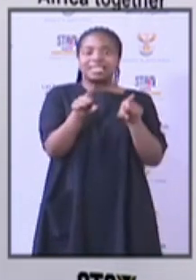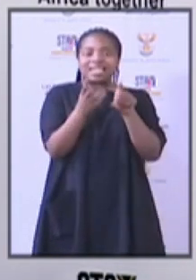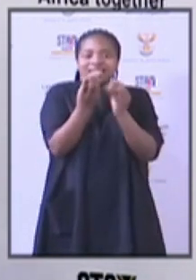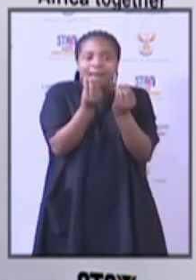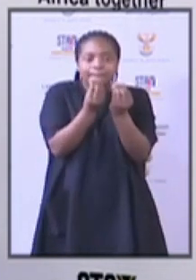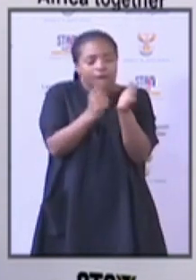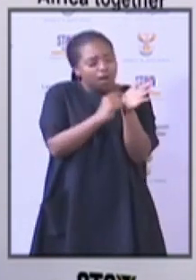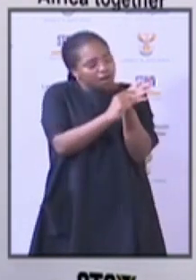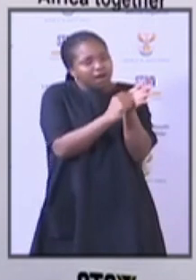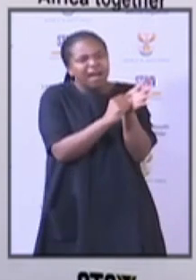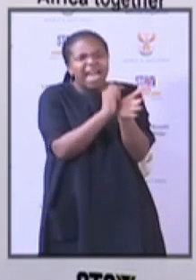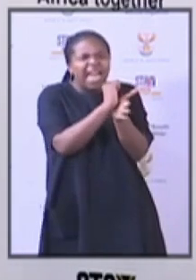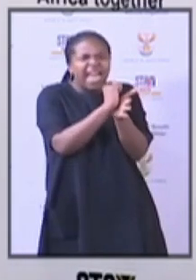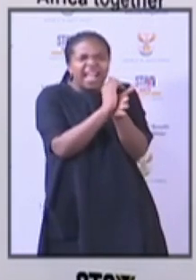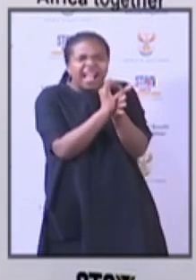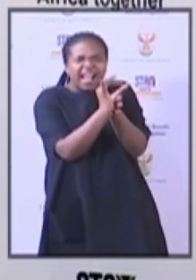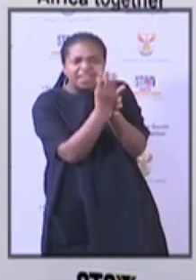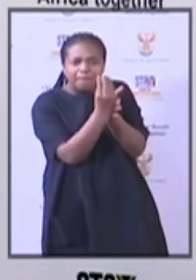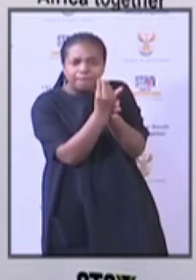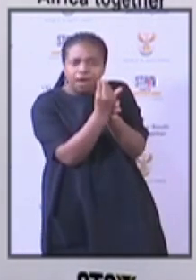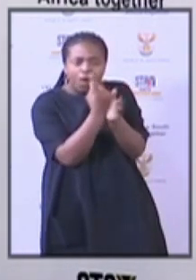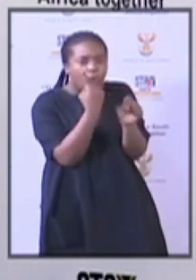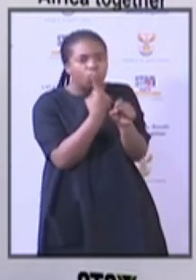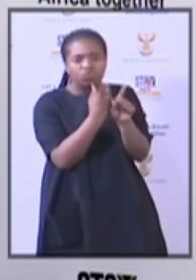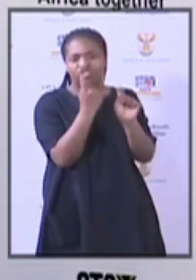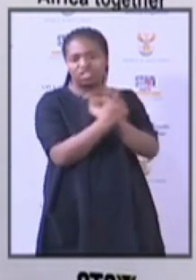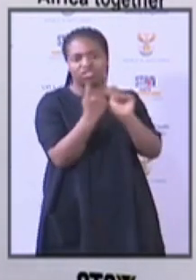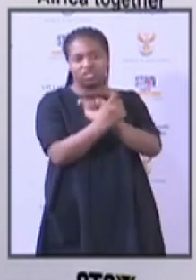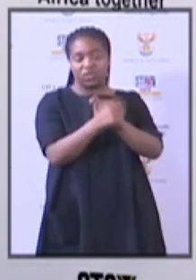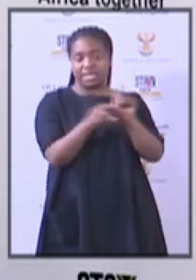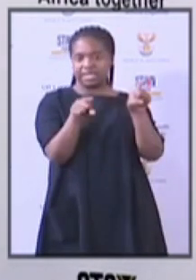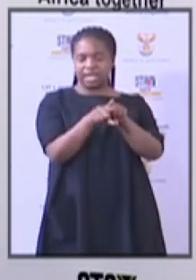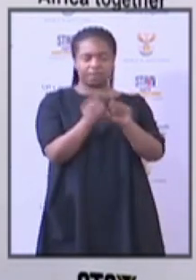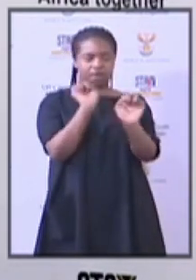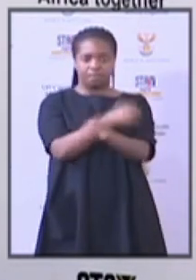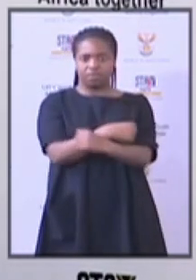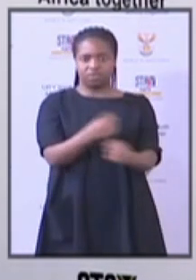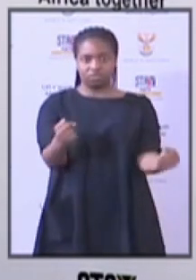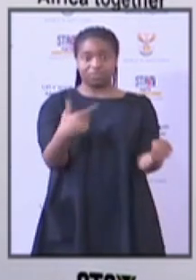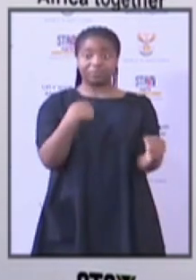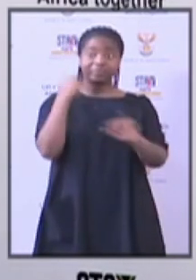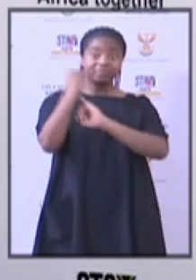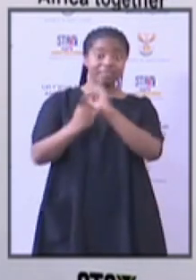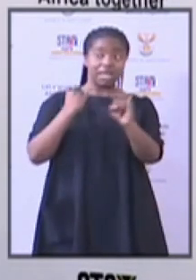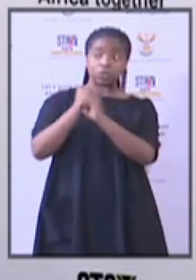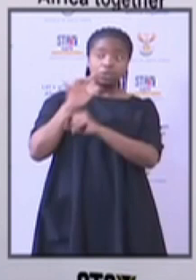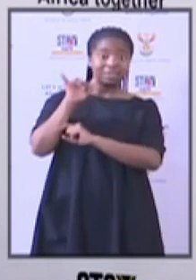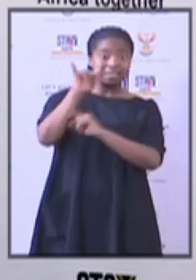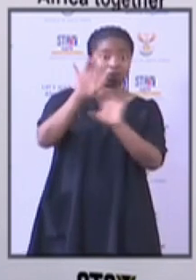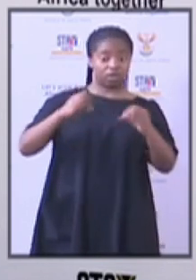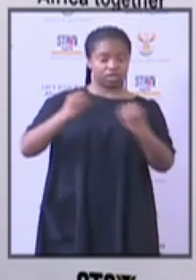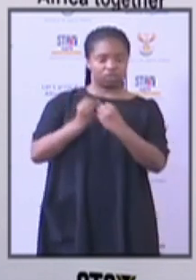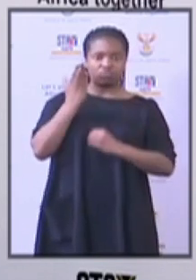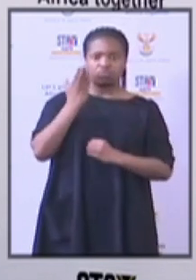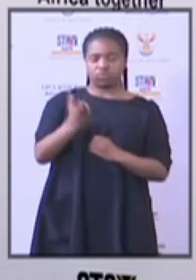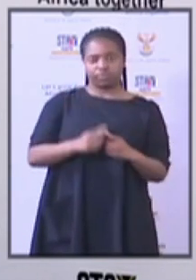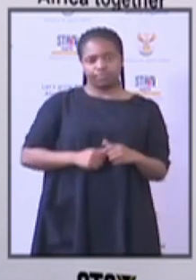again. That's exactly the rules of the International Civil Aviation Authority.